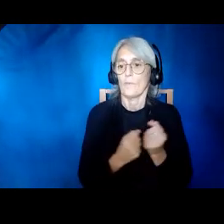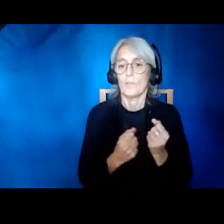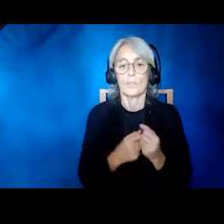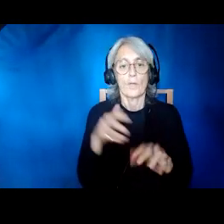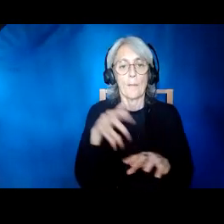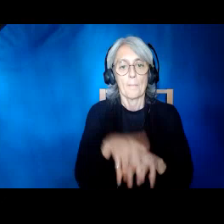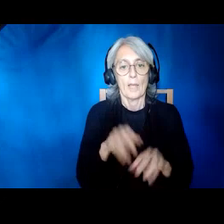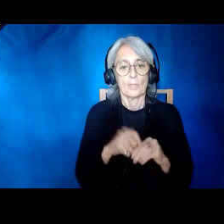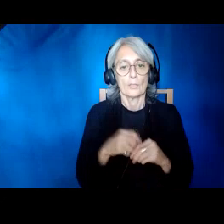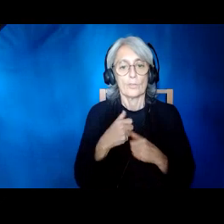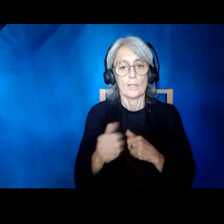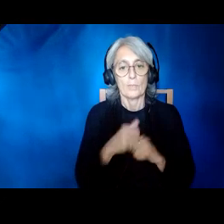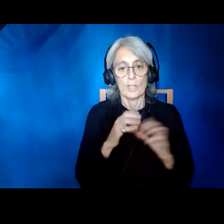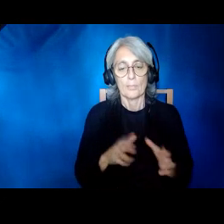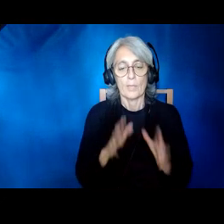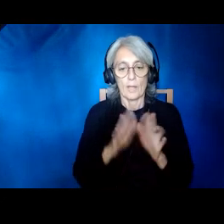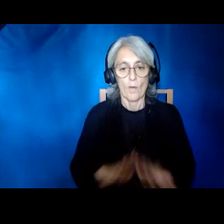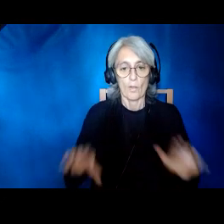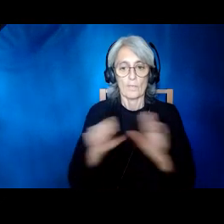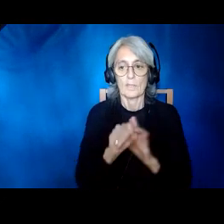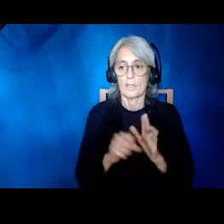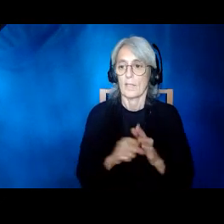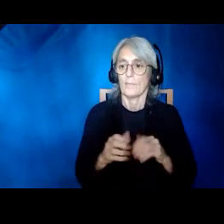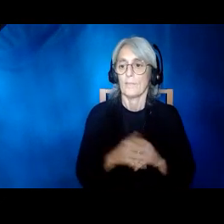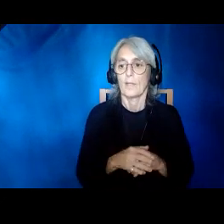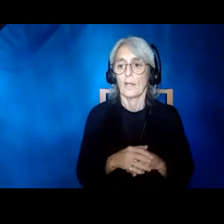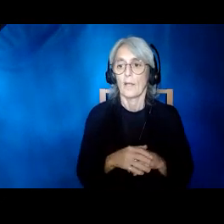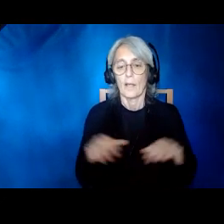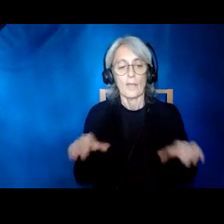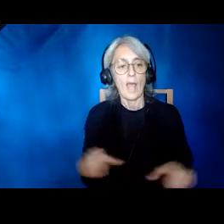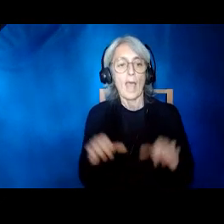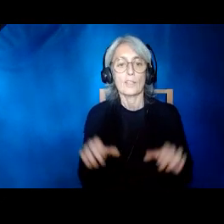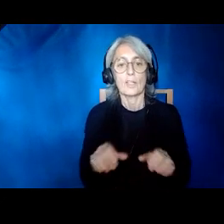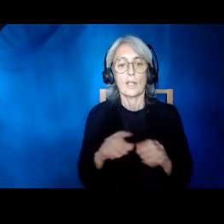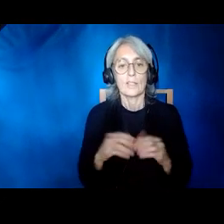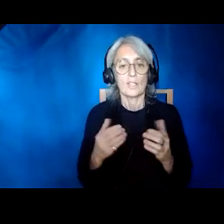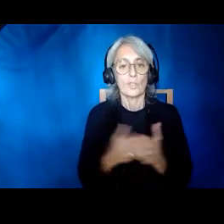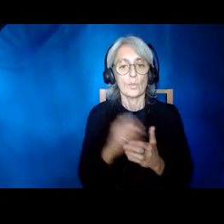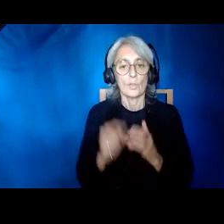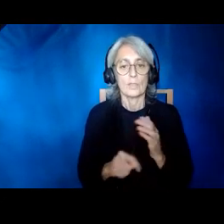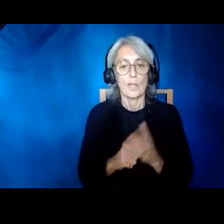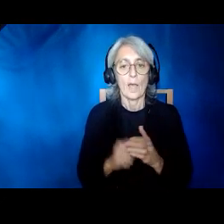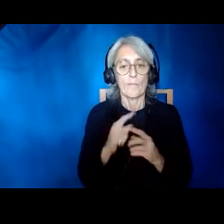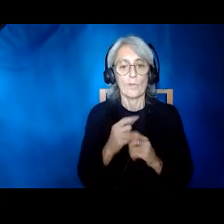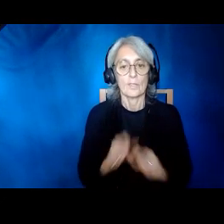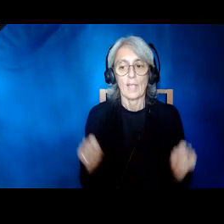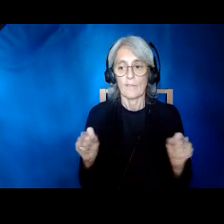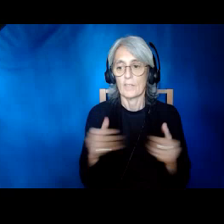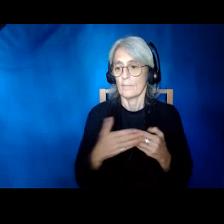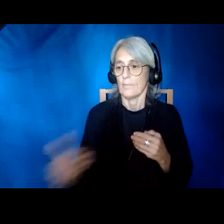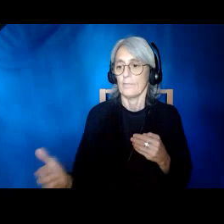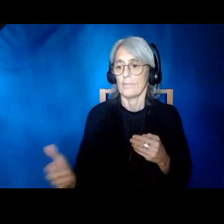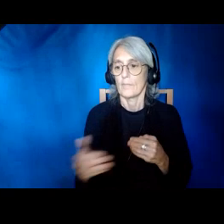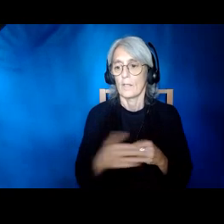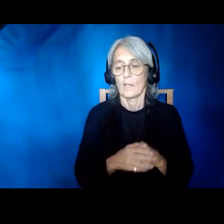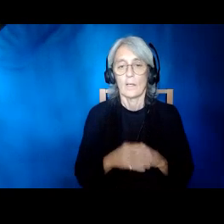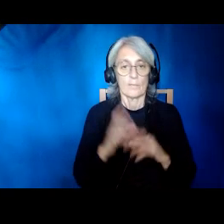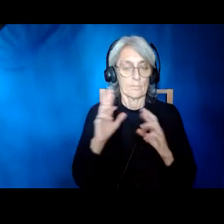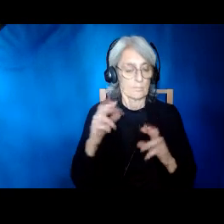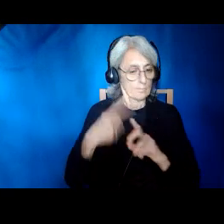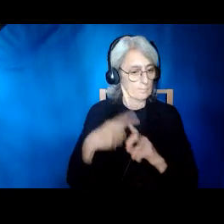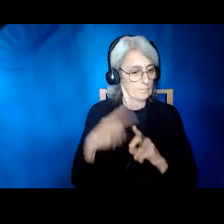planning statewide. Together, these actions mark a new era for safety on California's roads, forging a promising path toward addressing the